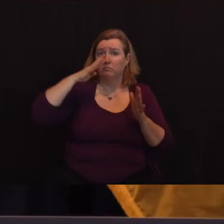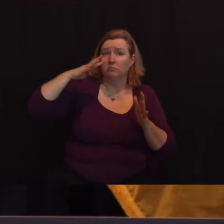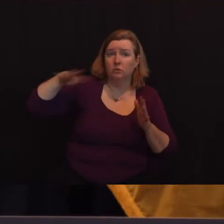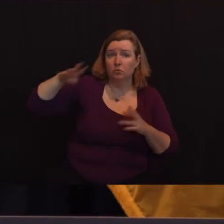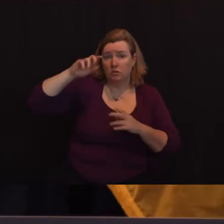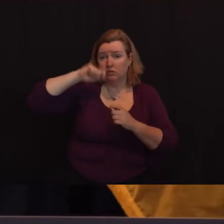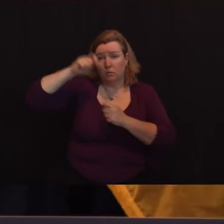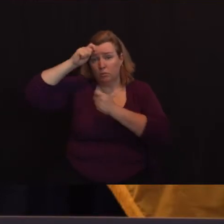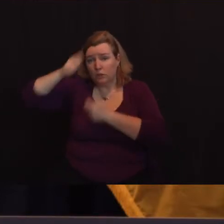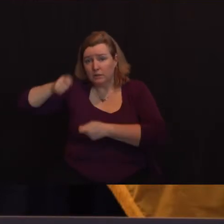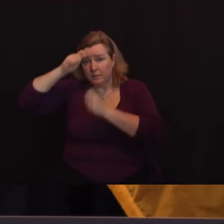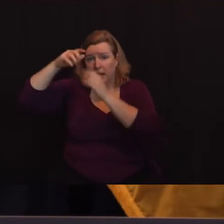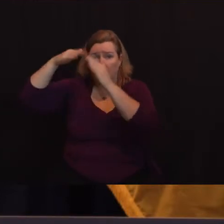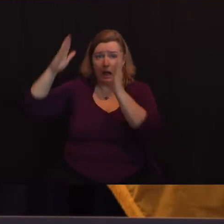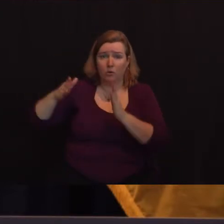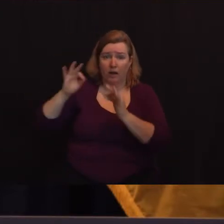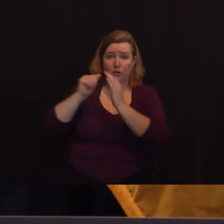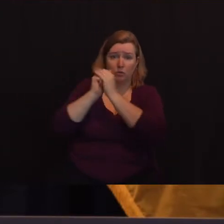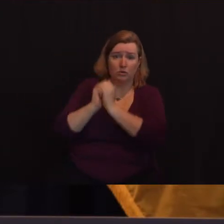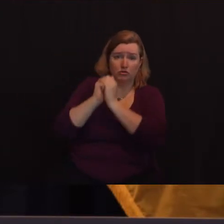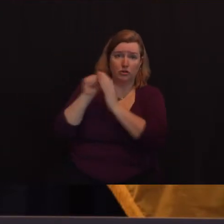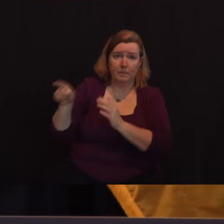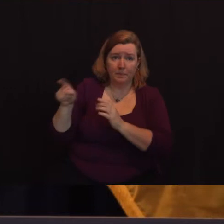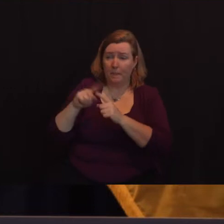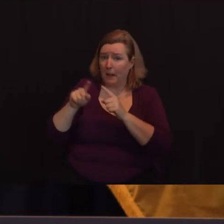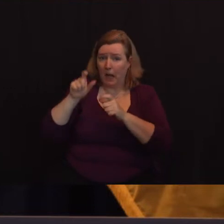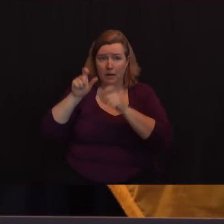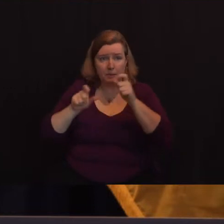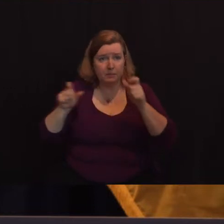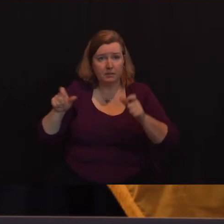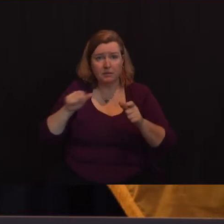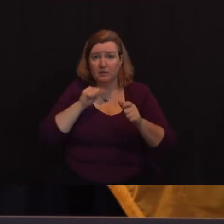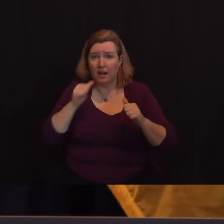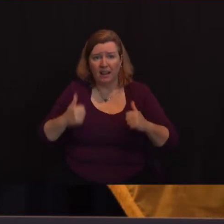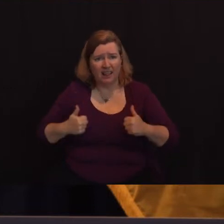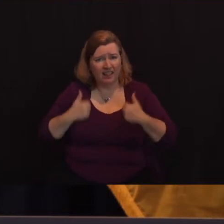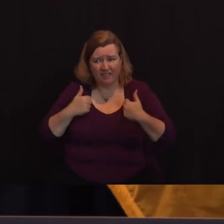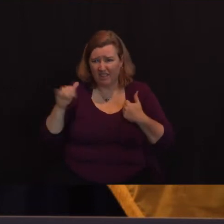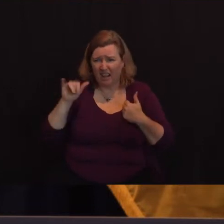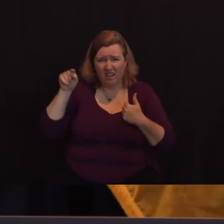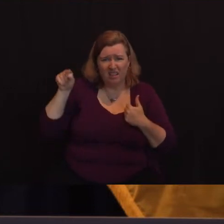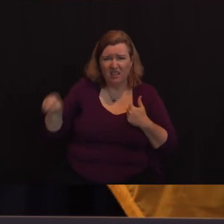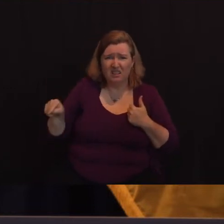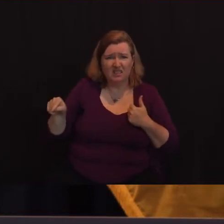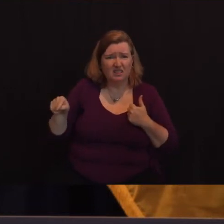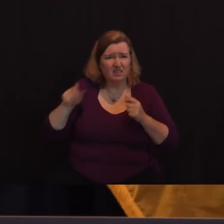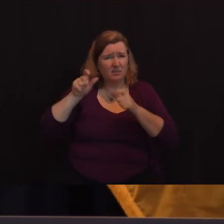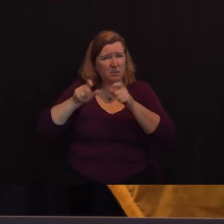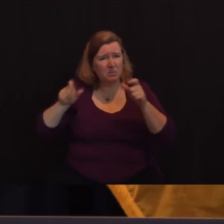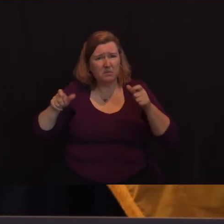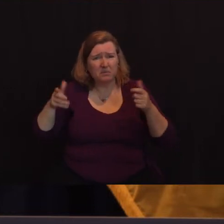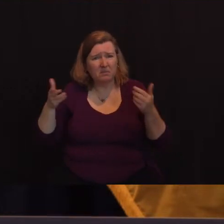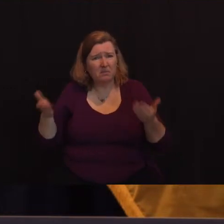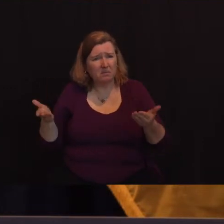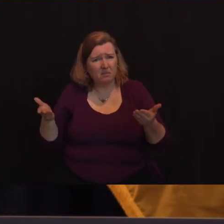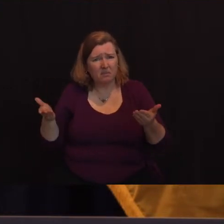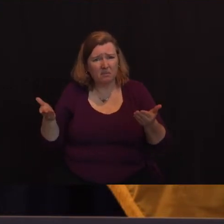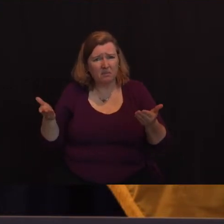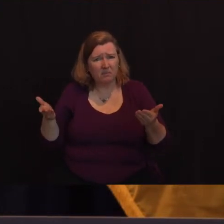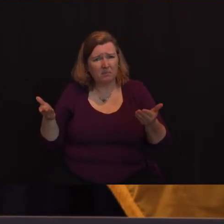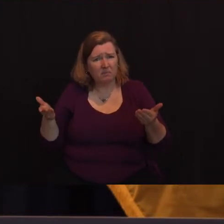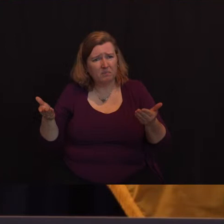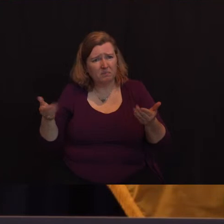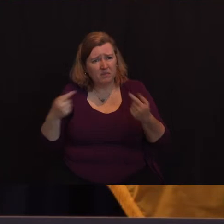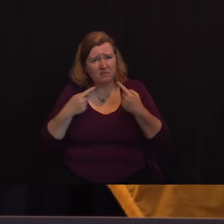nobody can live in the conditions that are being alleged here and being paid what they're being paid, all